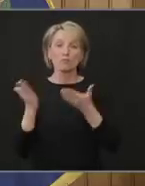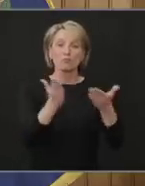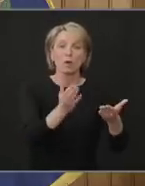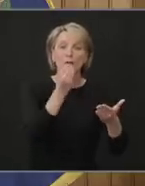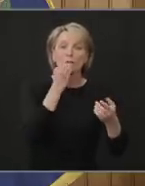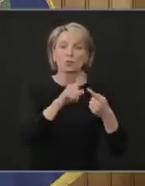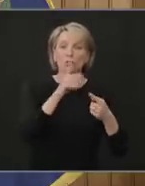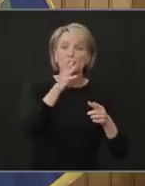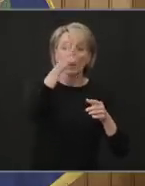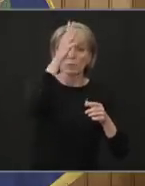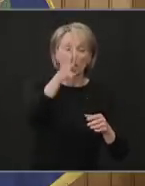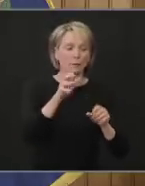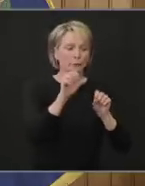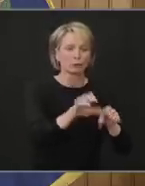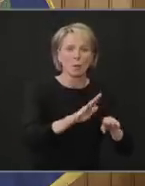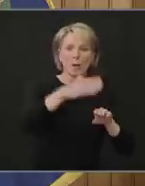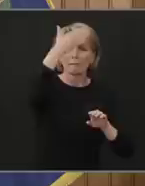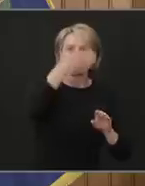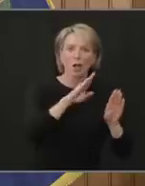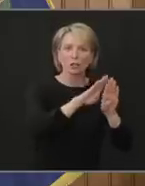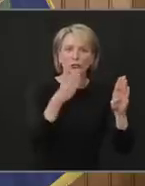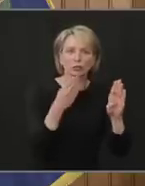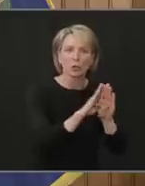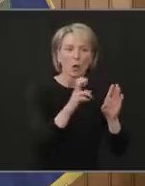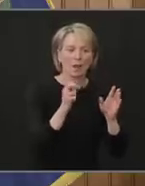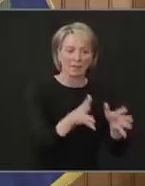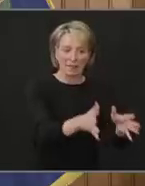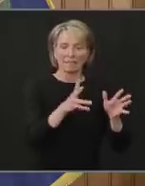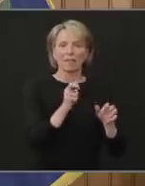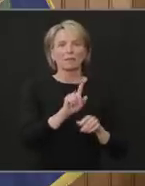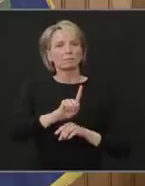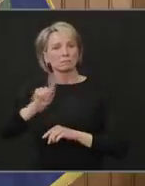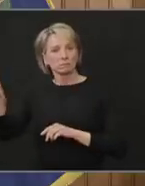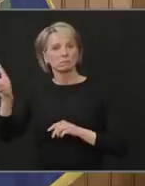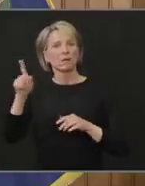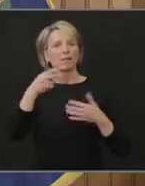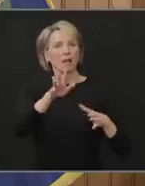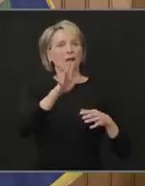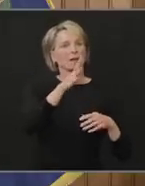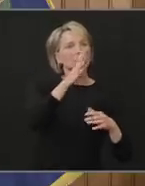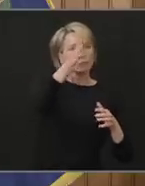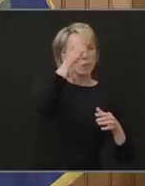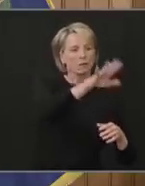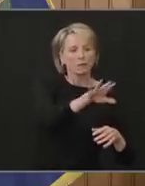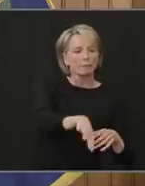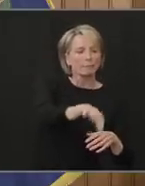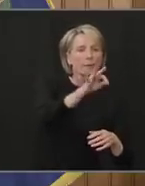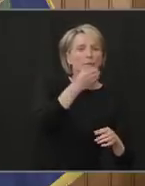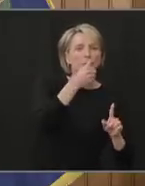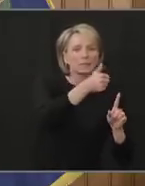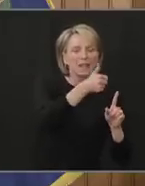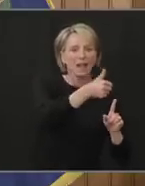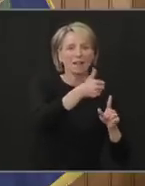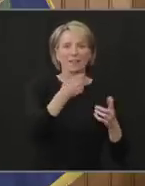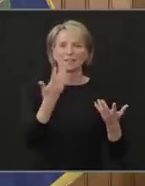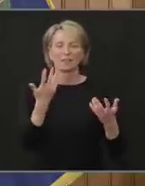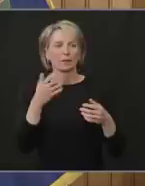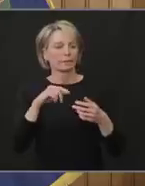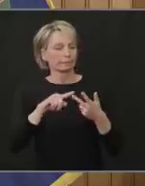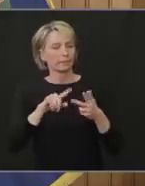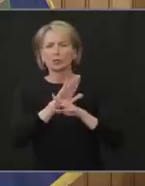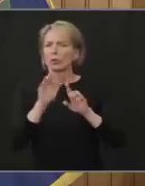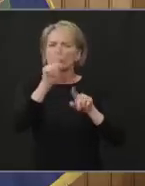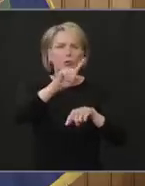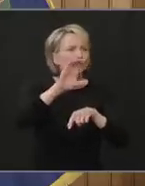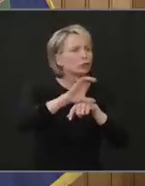Don't go to work. Don't go to church. Skip church. But everything is different these days,